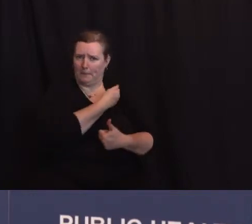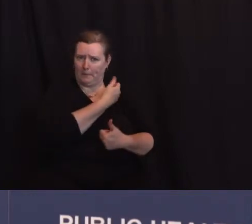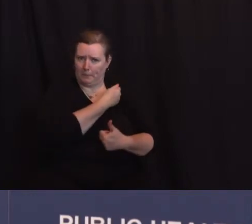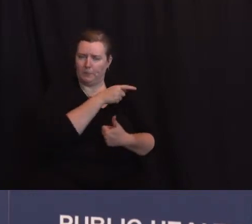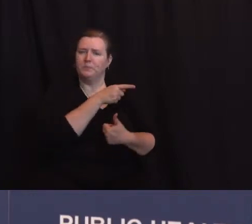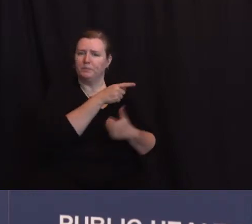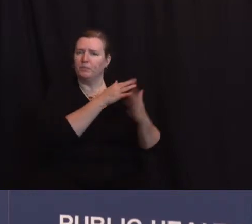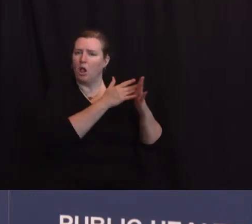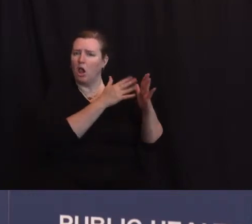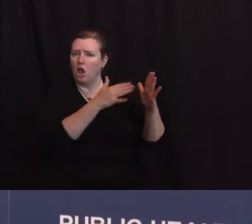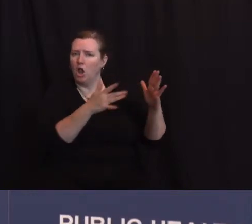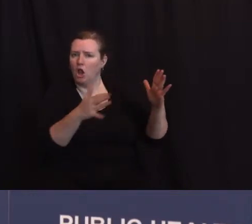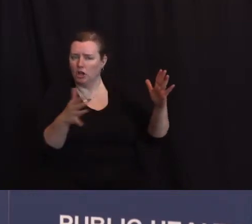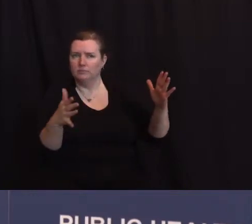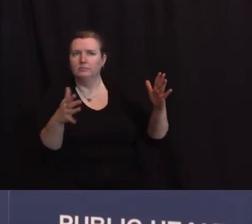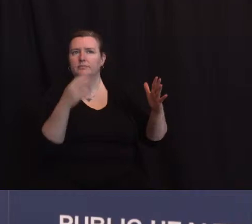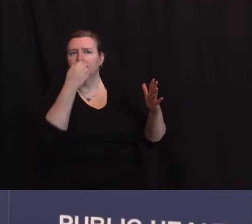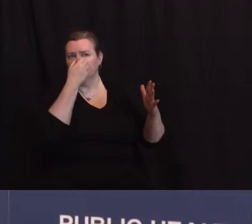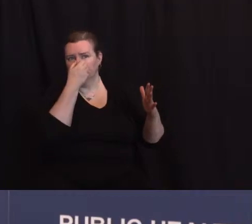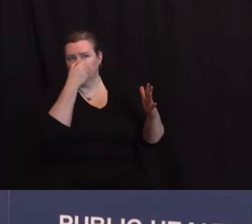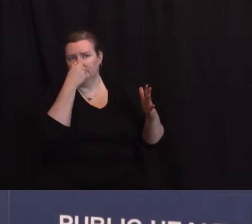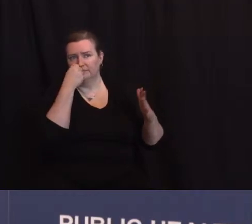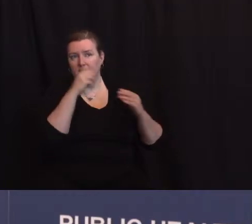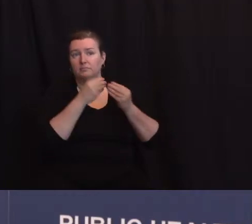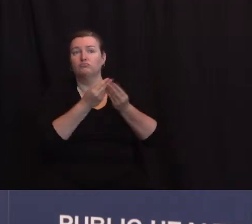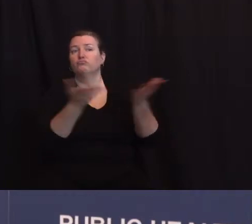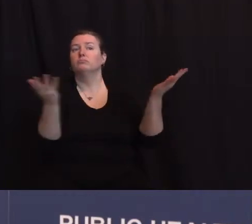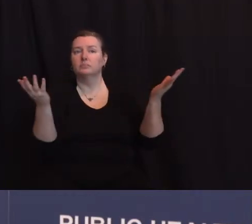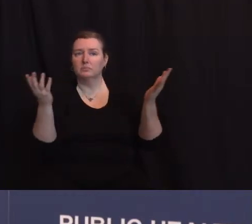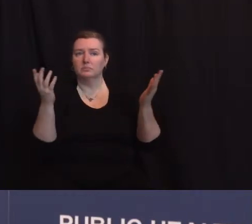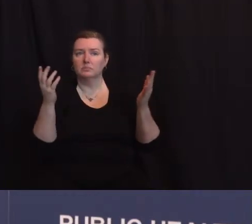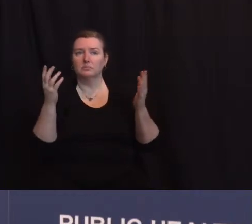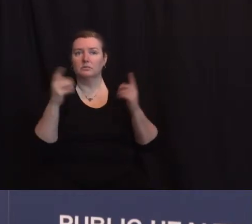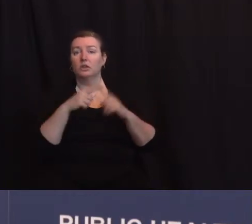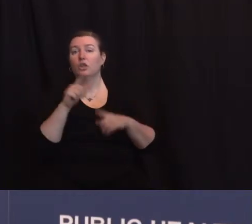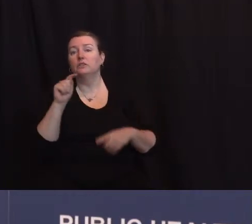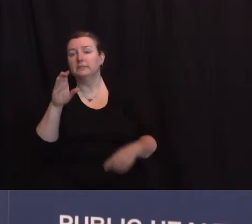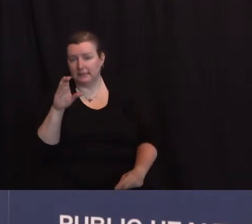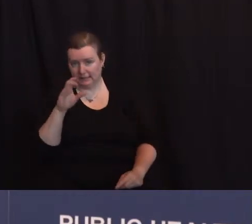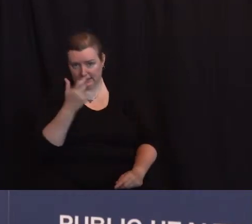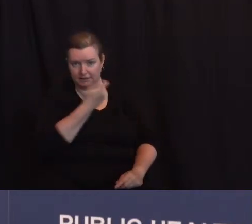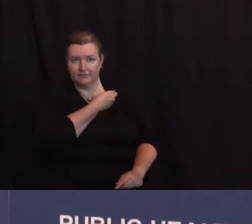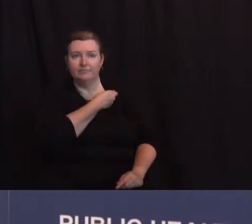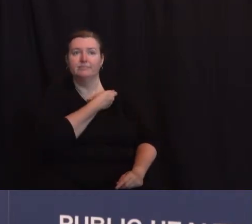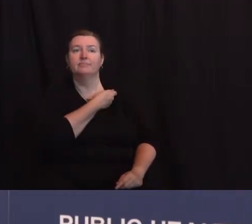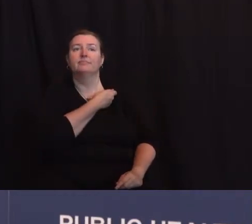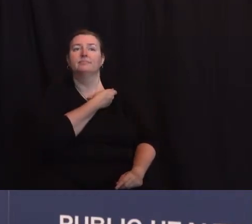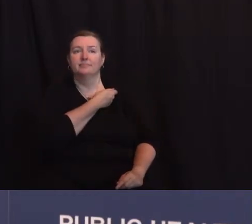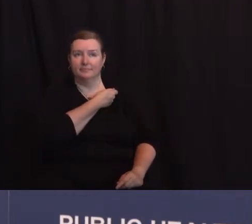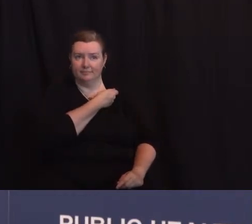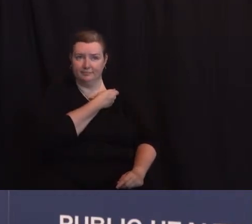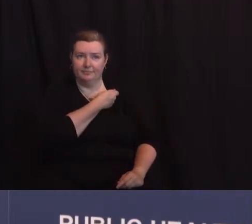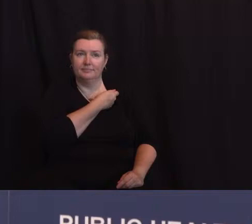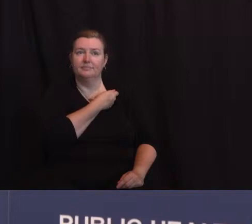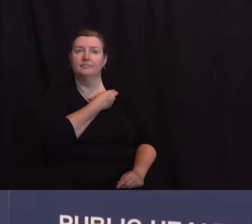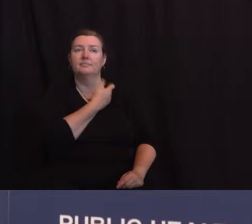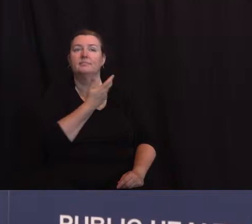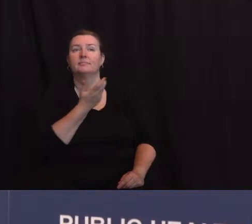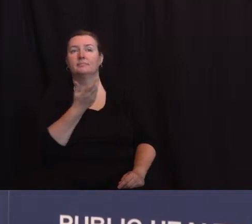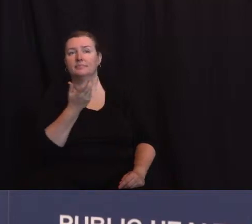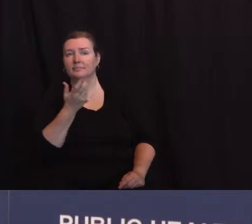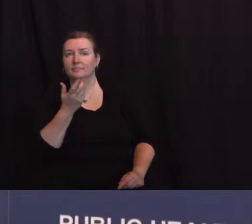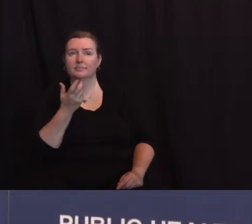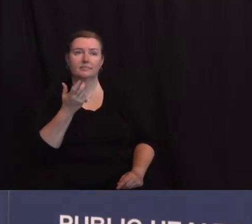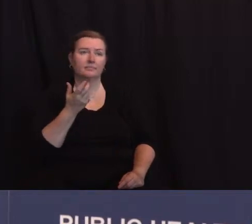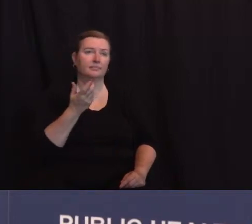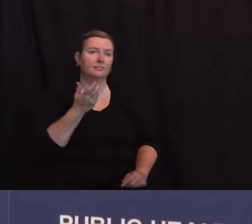also went to more people in long-term care facilities, so people who were vaccinated with it may have been frailer than the Janssen. So at this point,